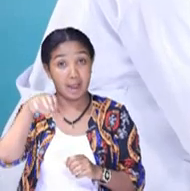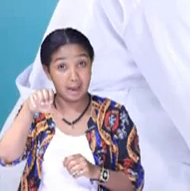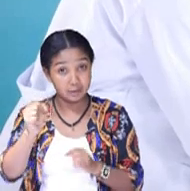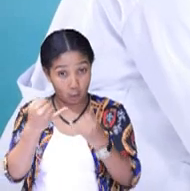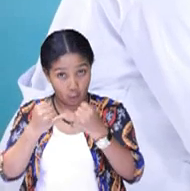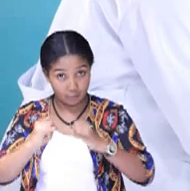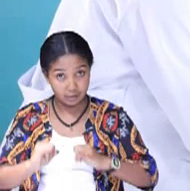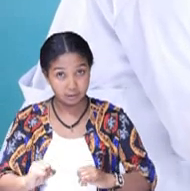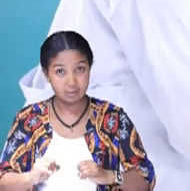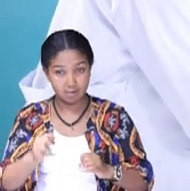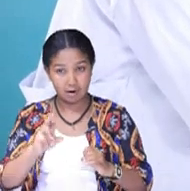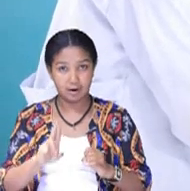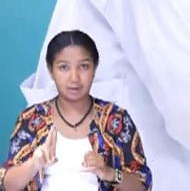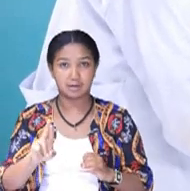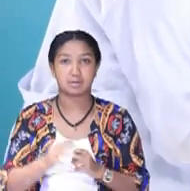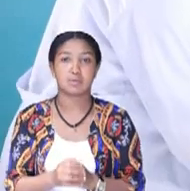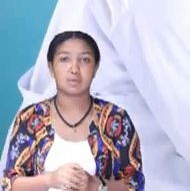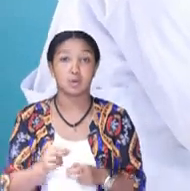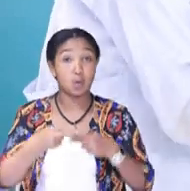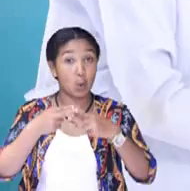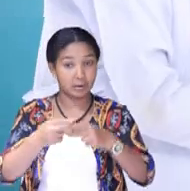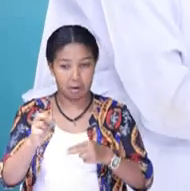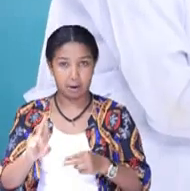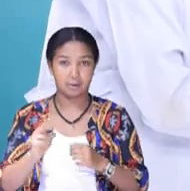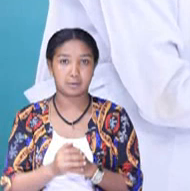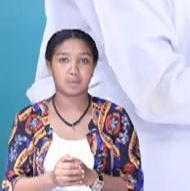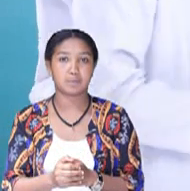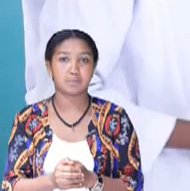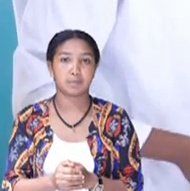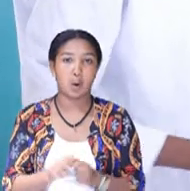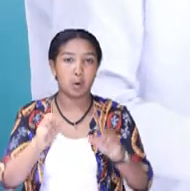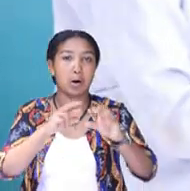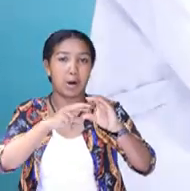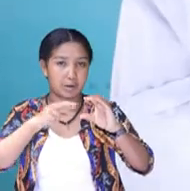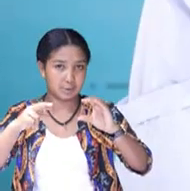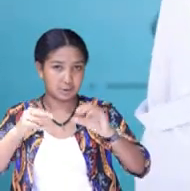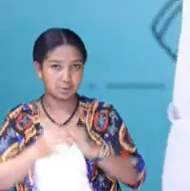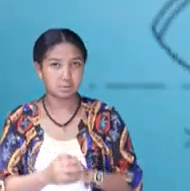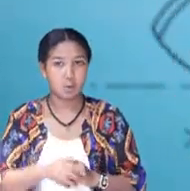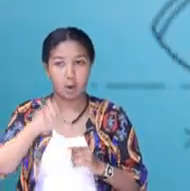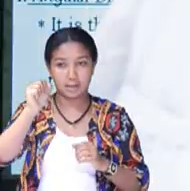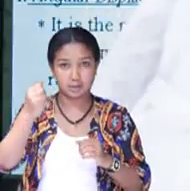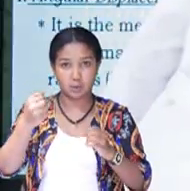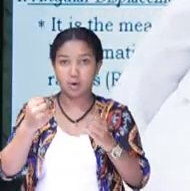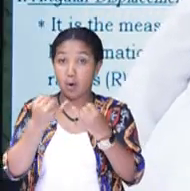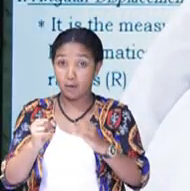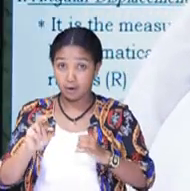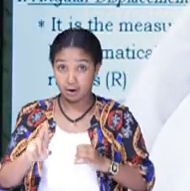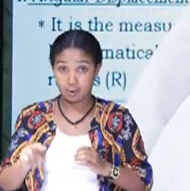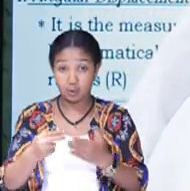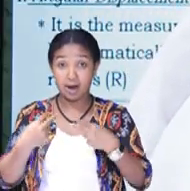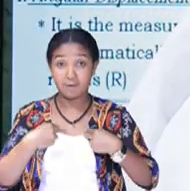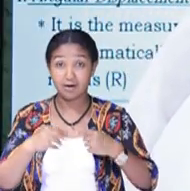S over radius r. We can call it r. We can define it as S over r. Therefore, here